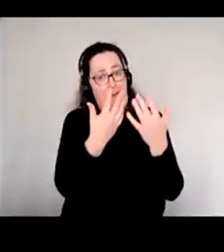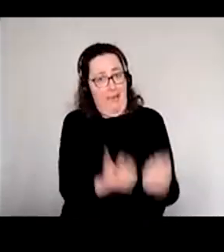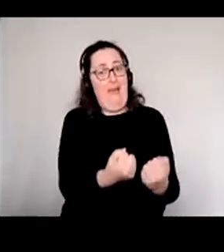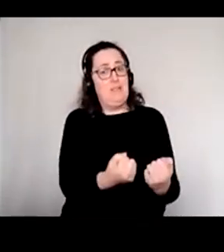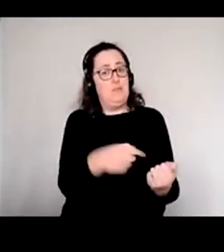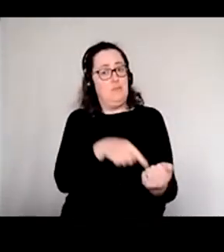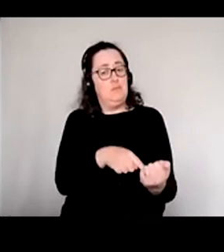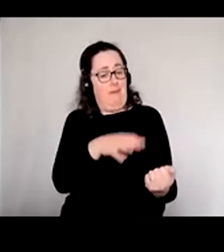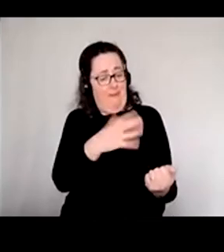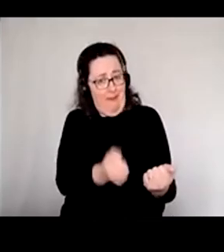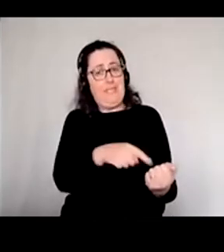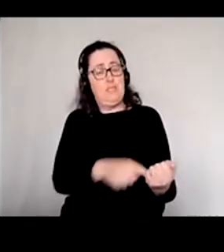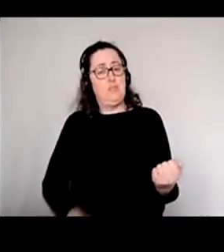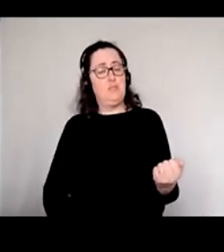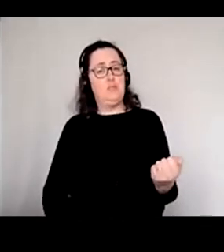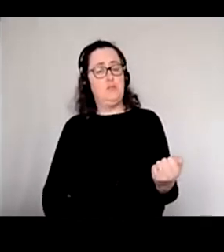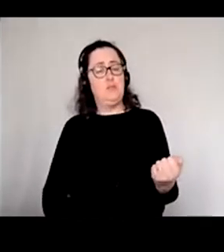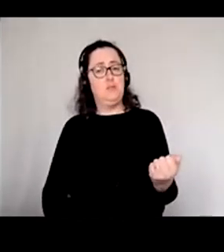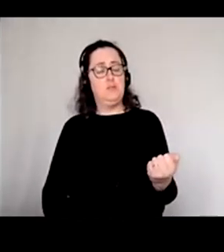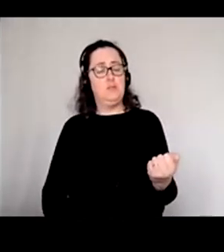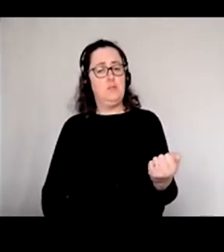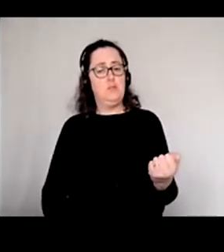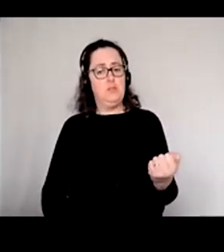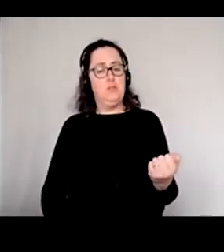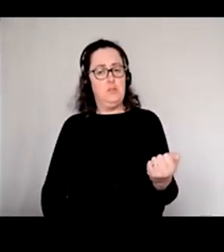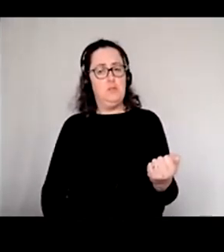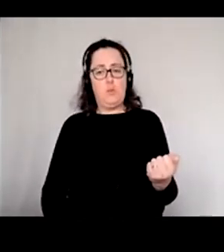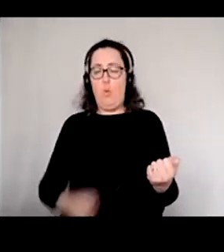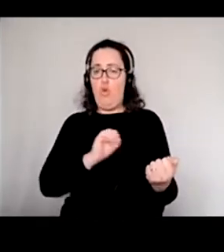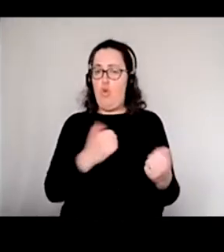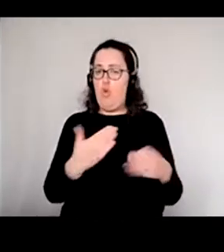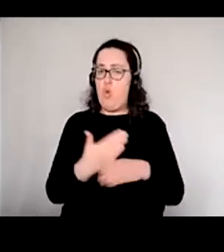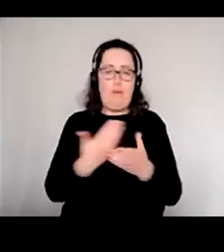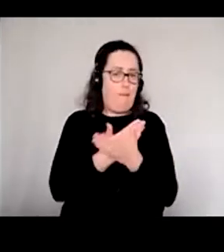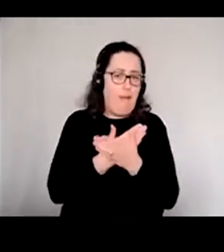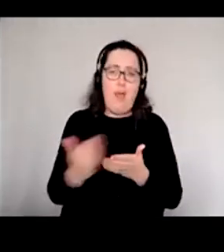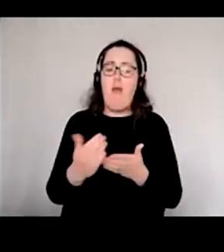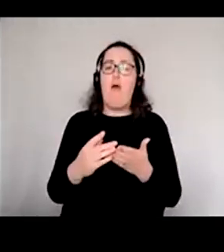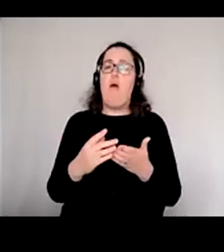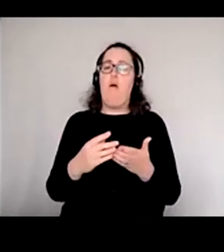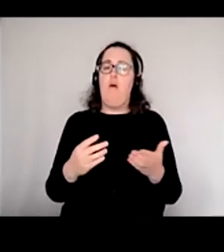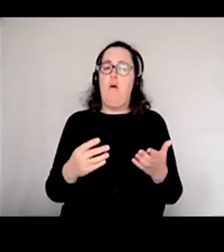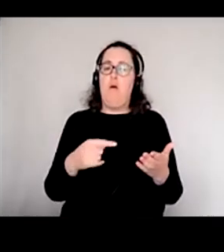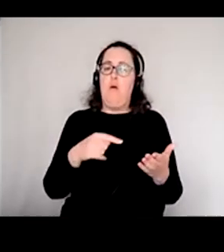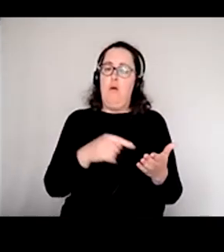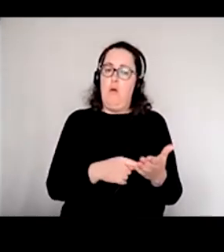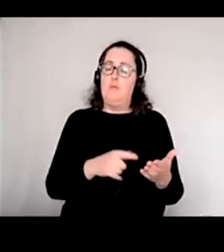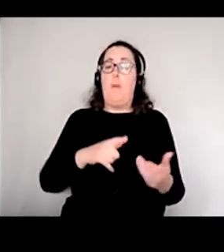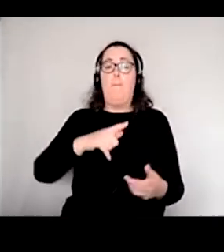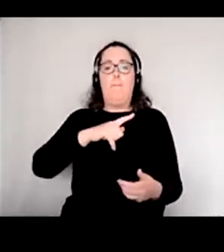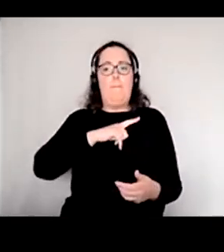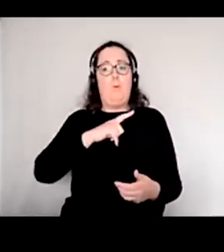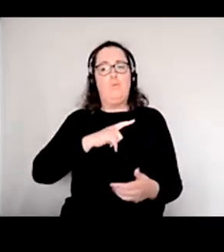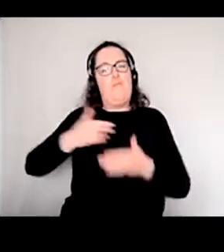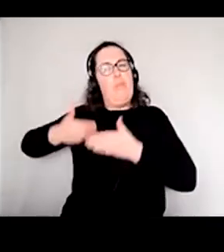from a lived experience. You know, that was very much forefront of her work. It's, yeah, only because of the time